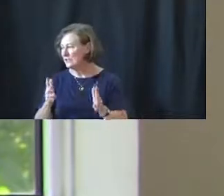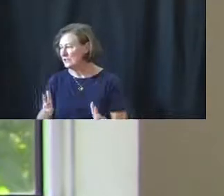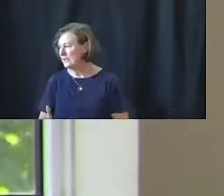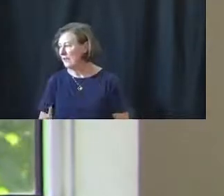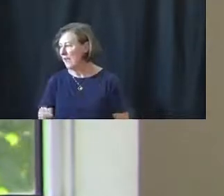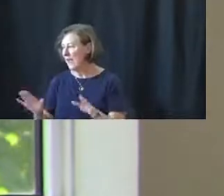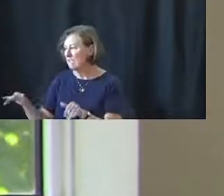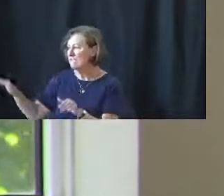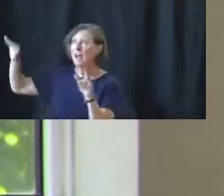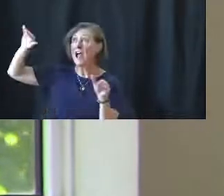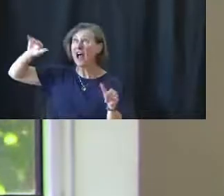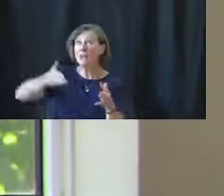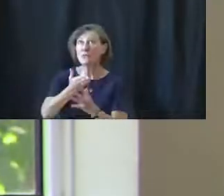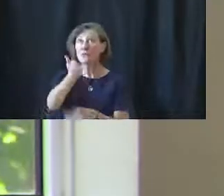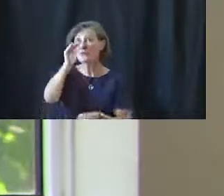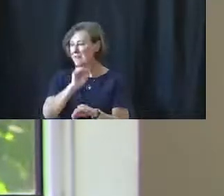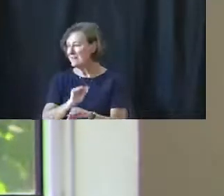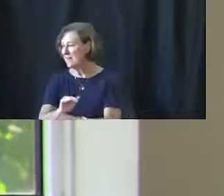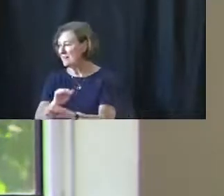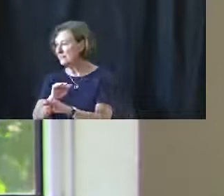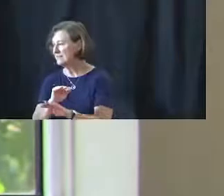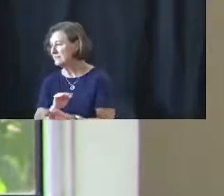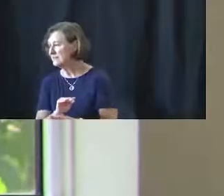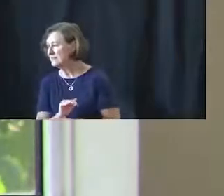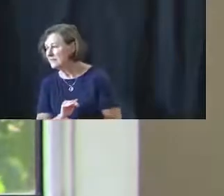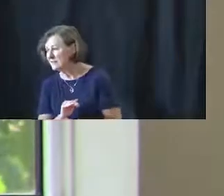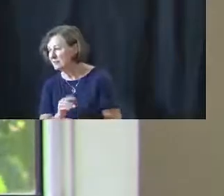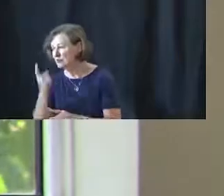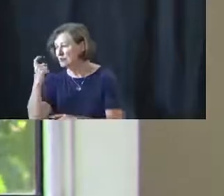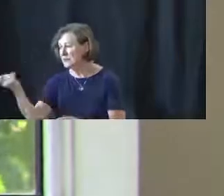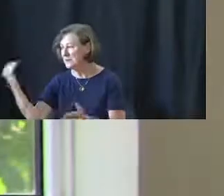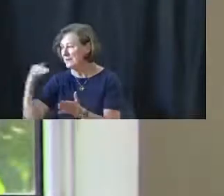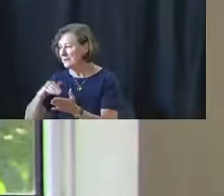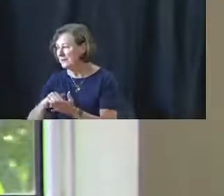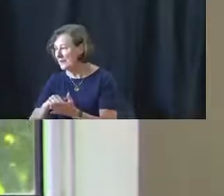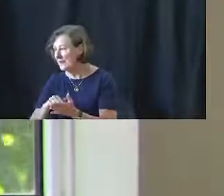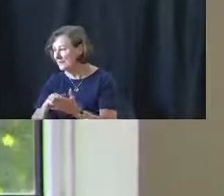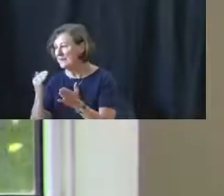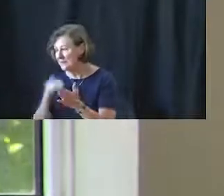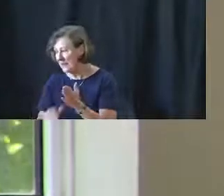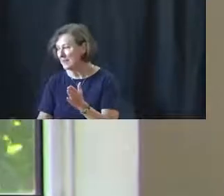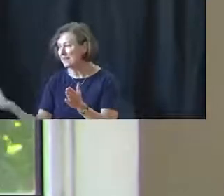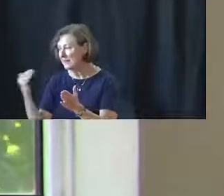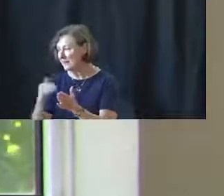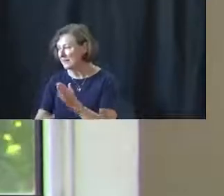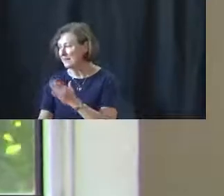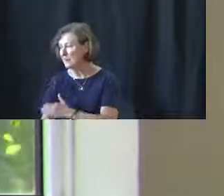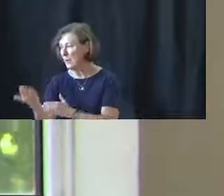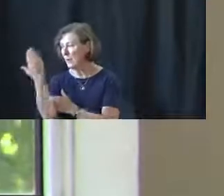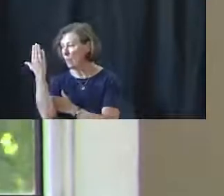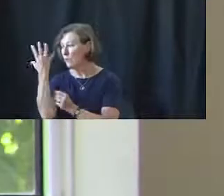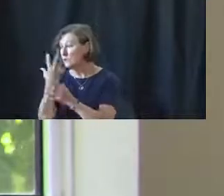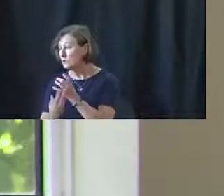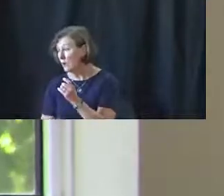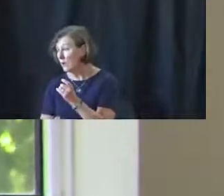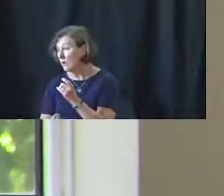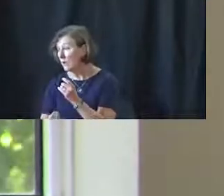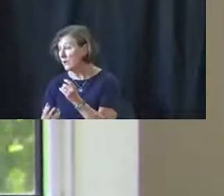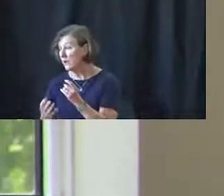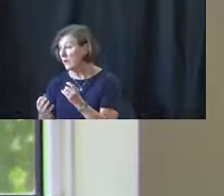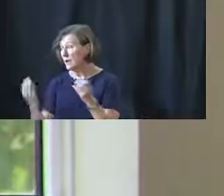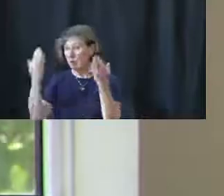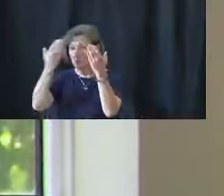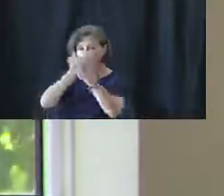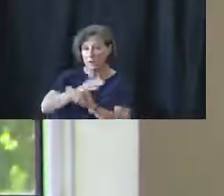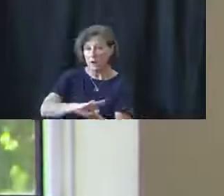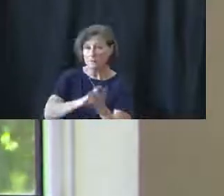and flying through the night. Then dream until the morning's gone and dark turn